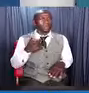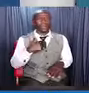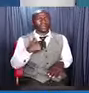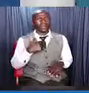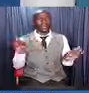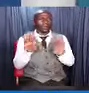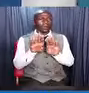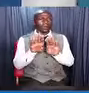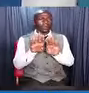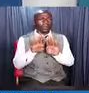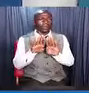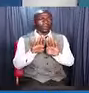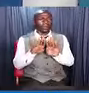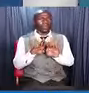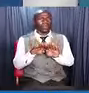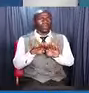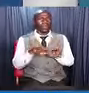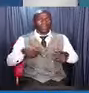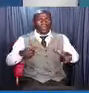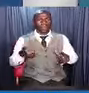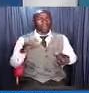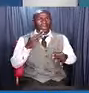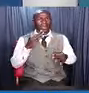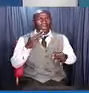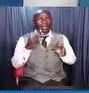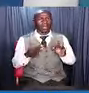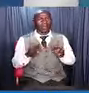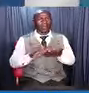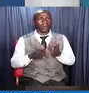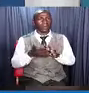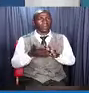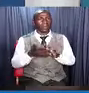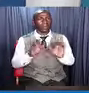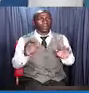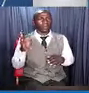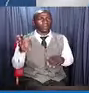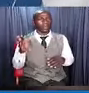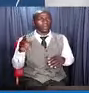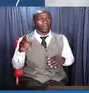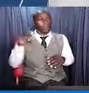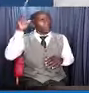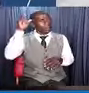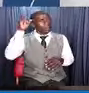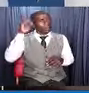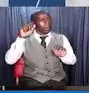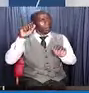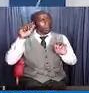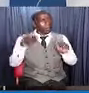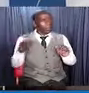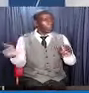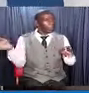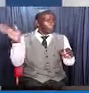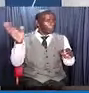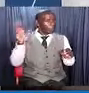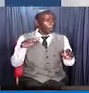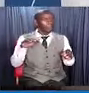chased me away and closed all doors. Let me go and see if they have remained in forgiveness. The devil